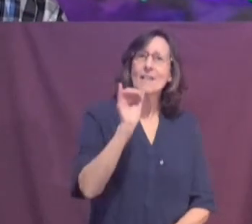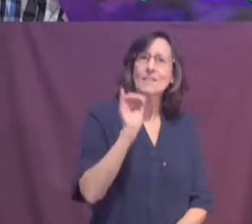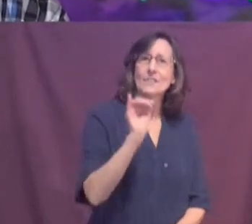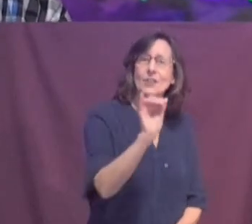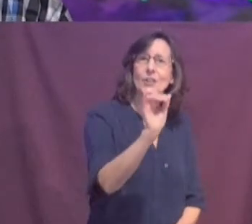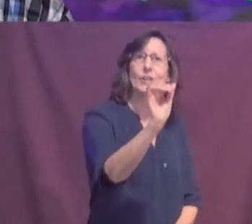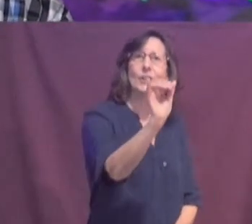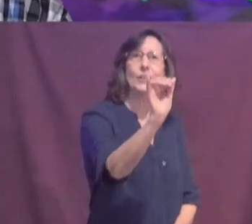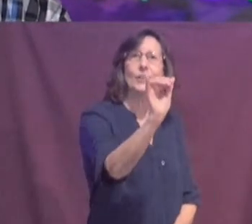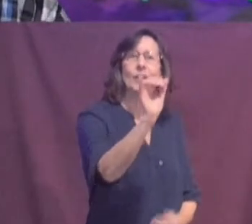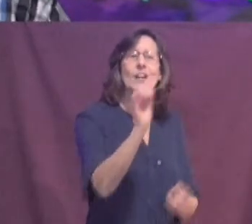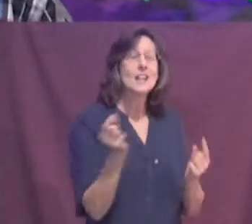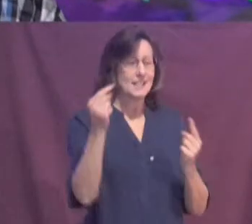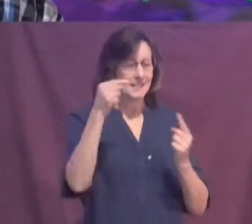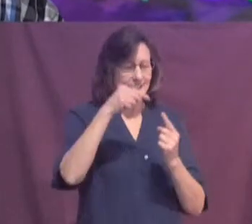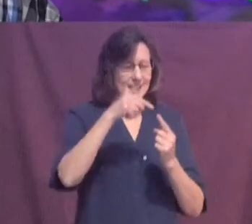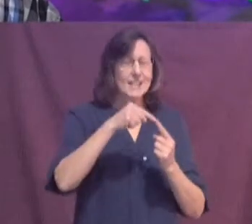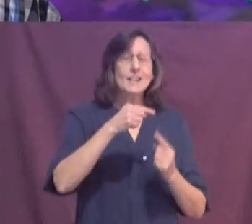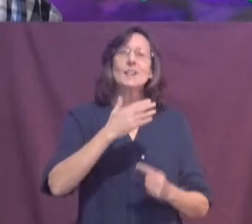ever,